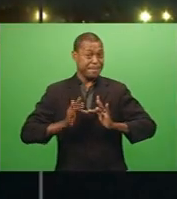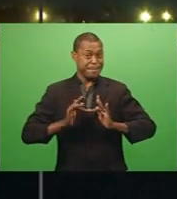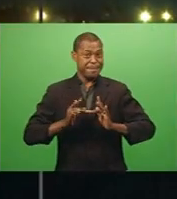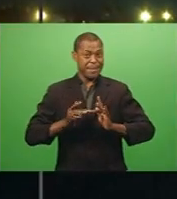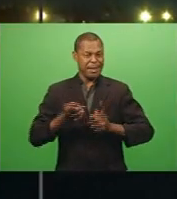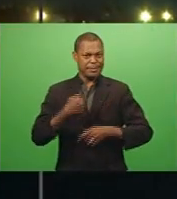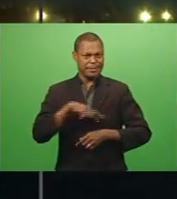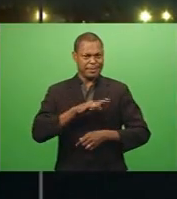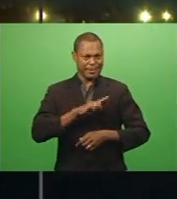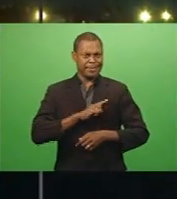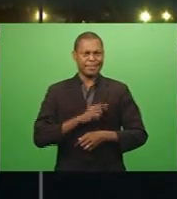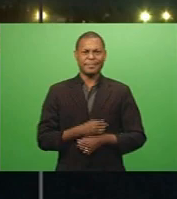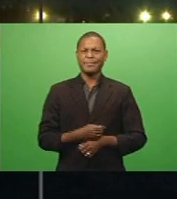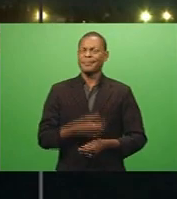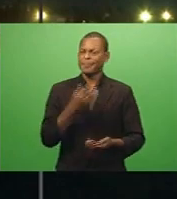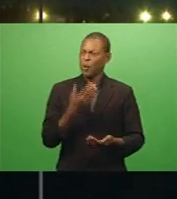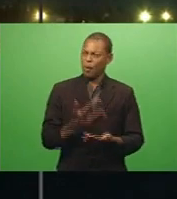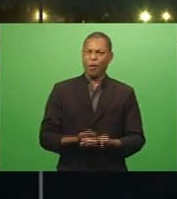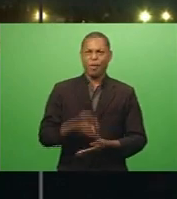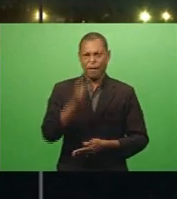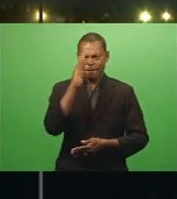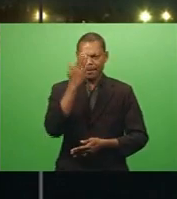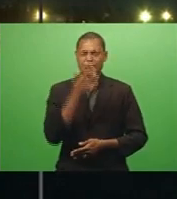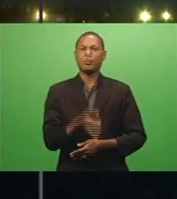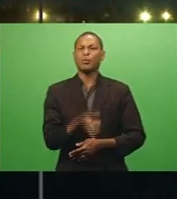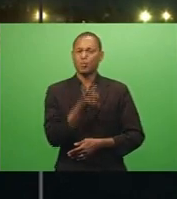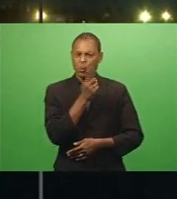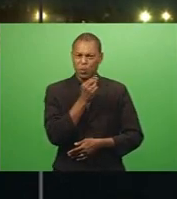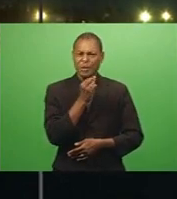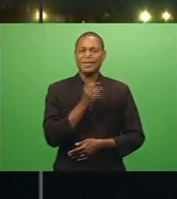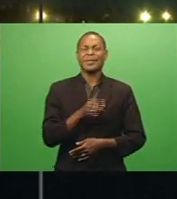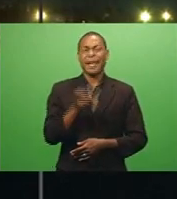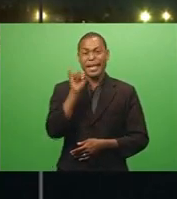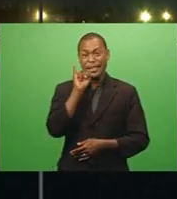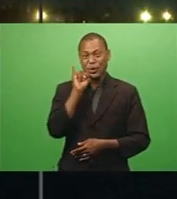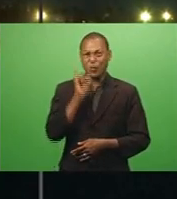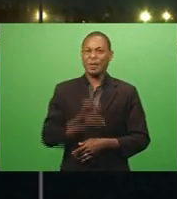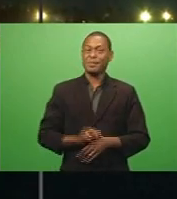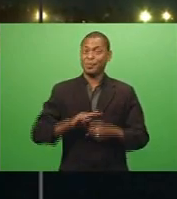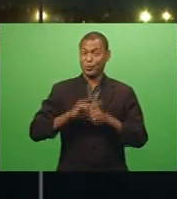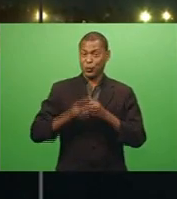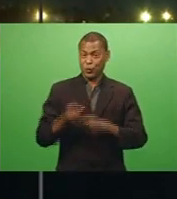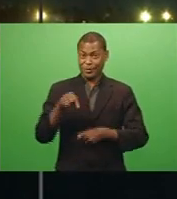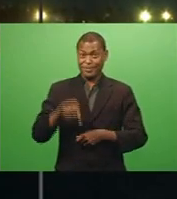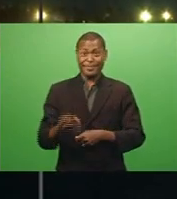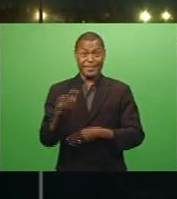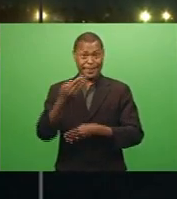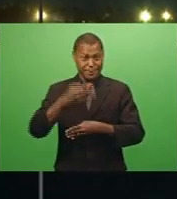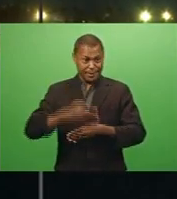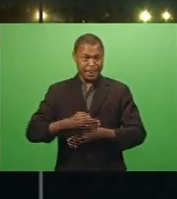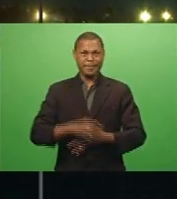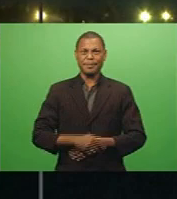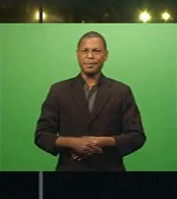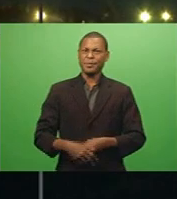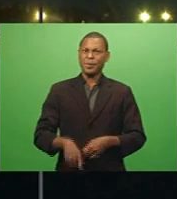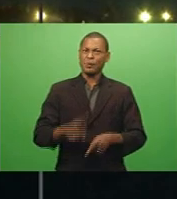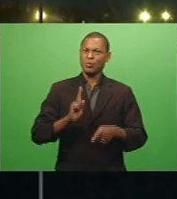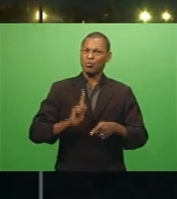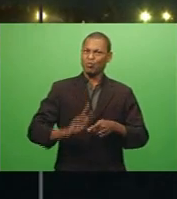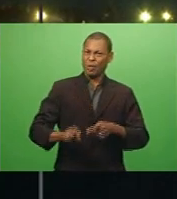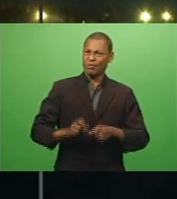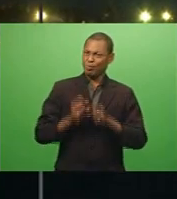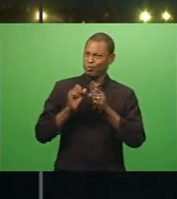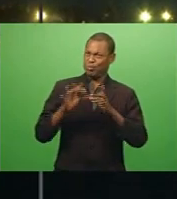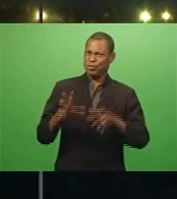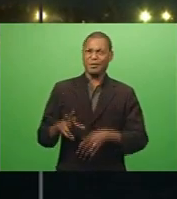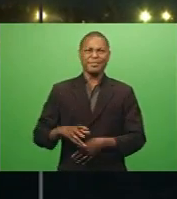fbcnews@fbc.com.fj. We're also on Facebook, Twitter and Instagram. That's your news this evening. But before we sign off, just a quick shout out to our listeners